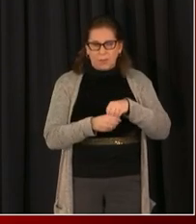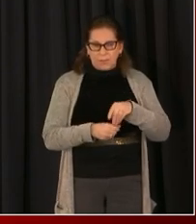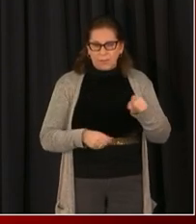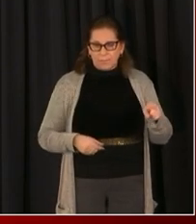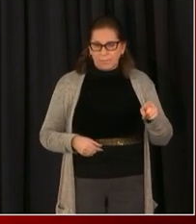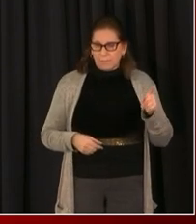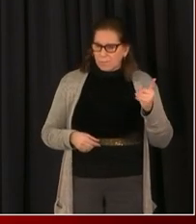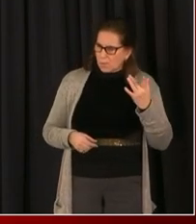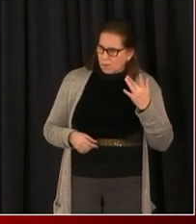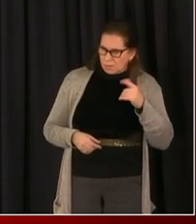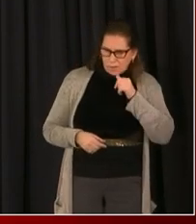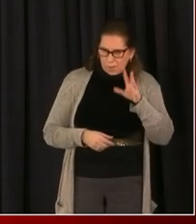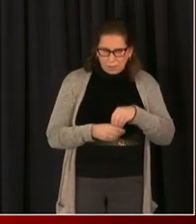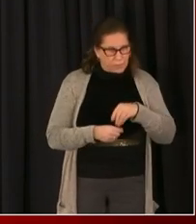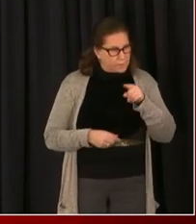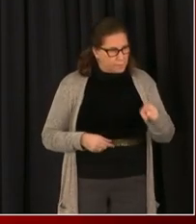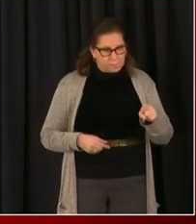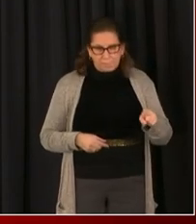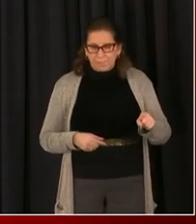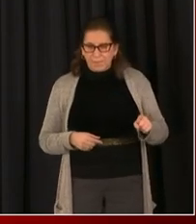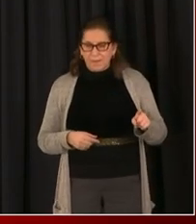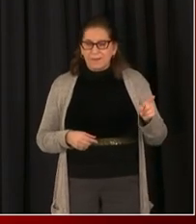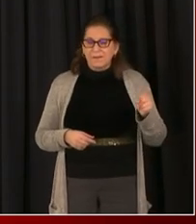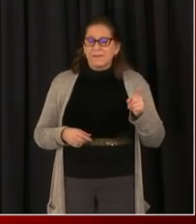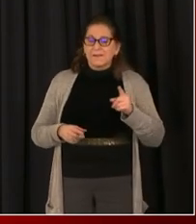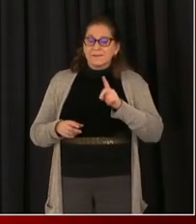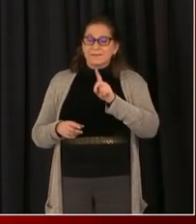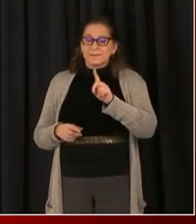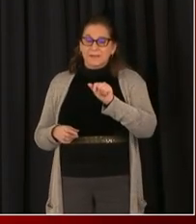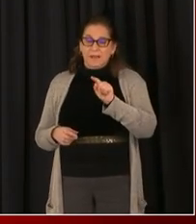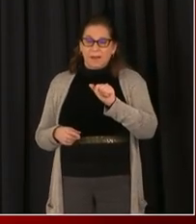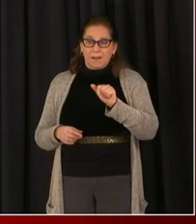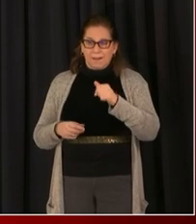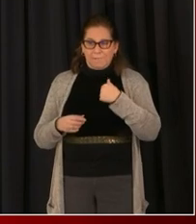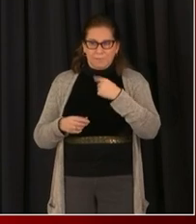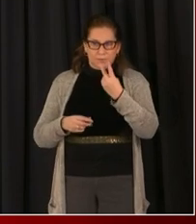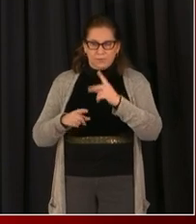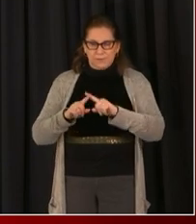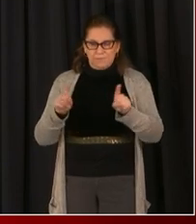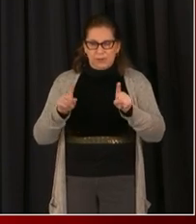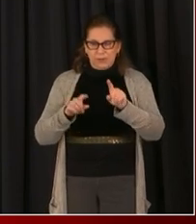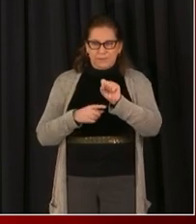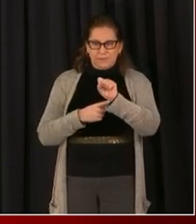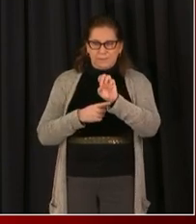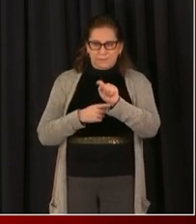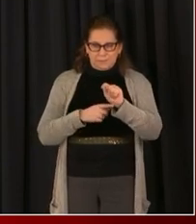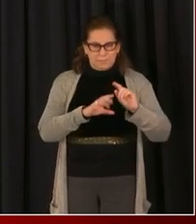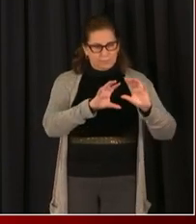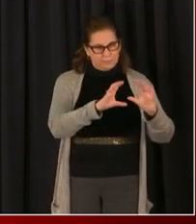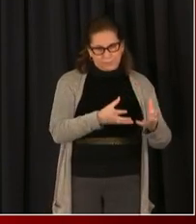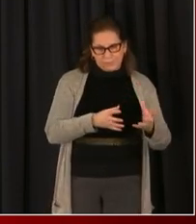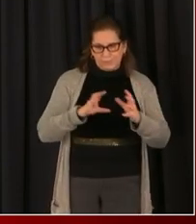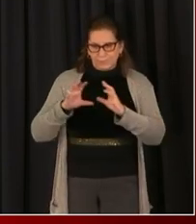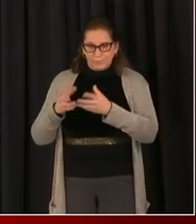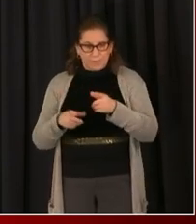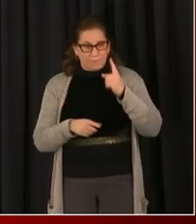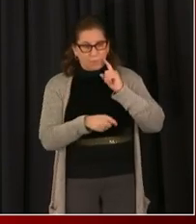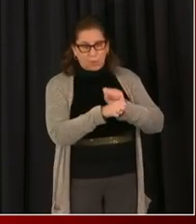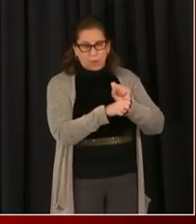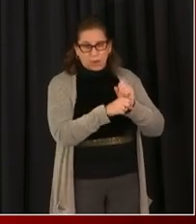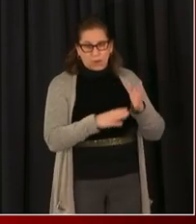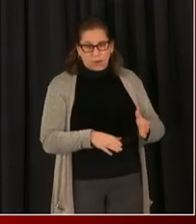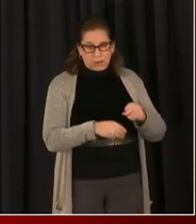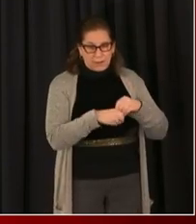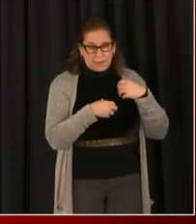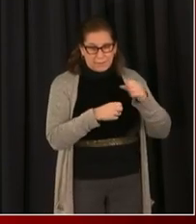this data is created is in 2 different streams of work. So we have a set of epidemiologists that